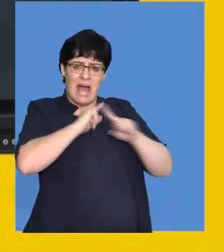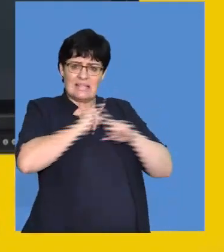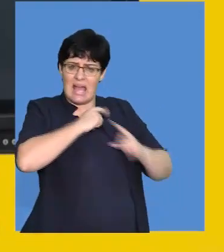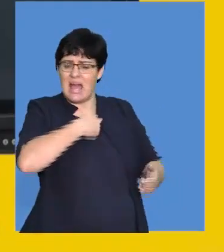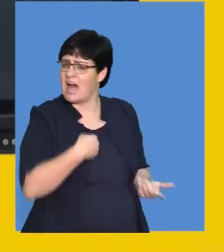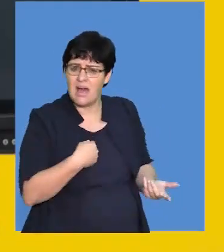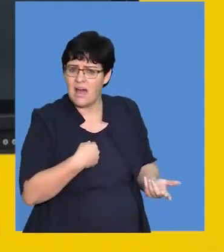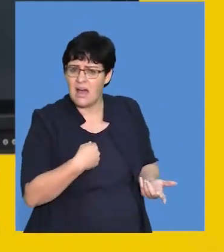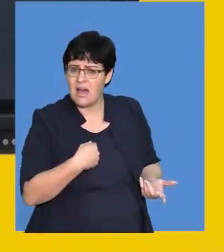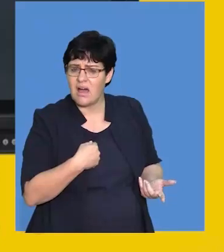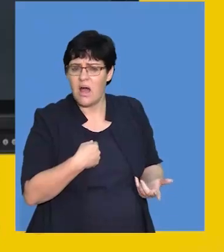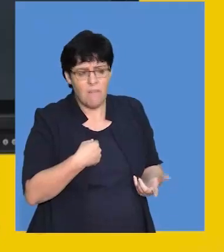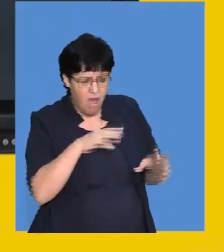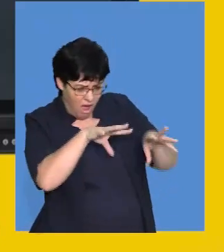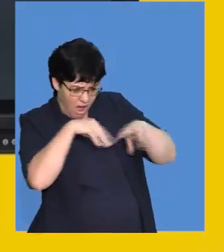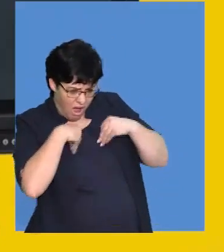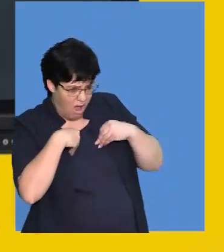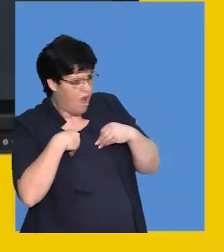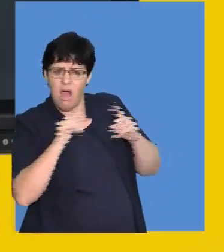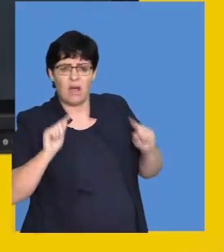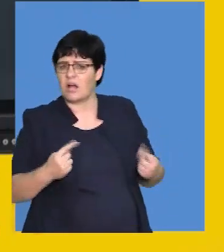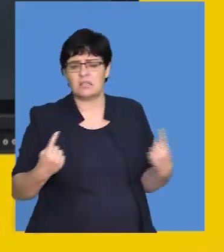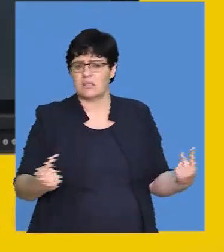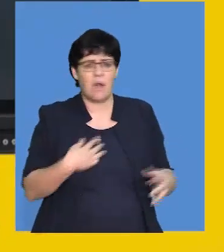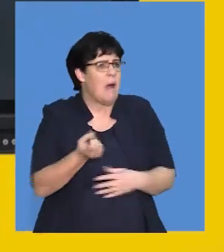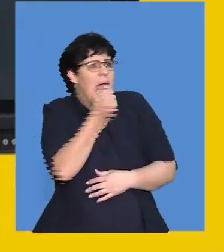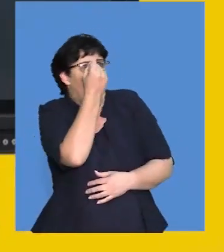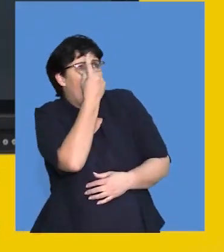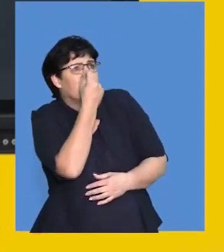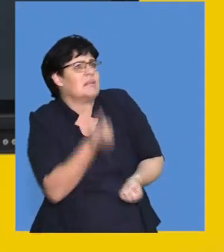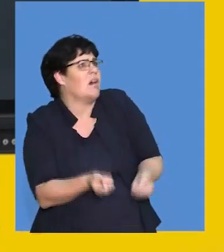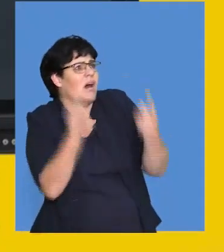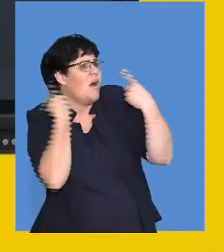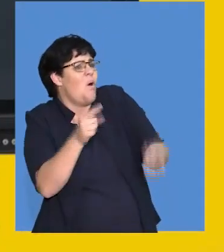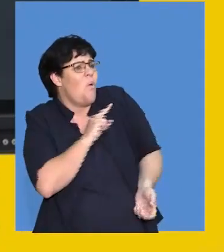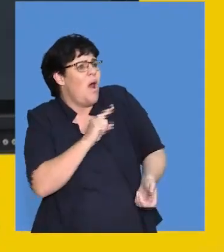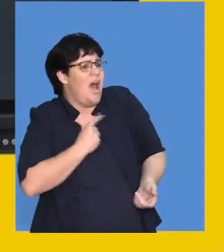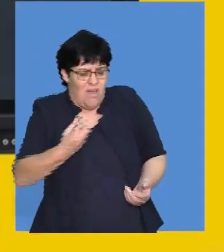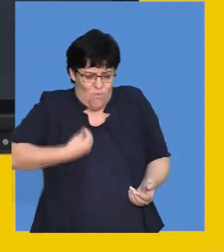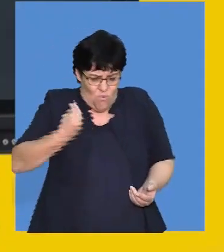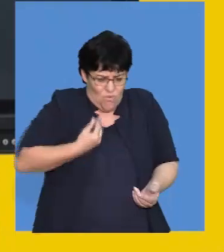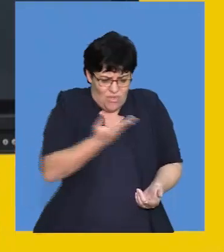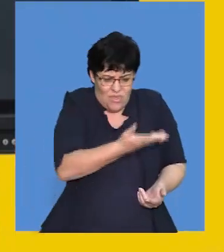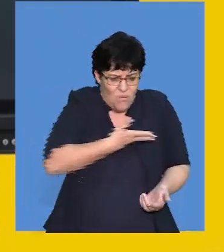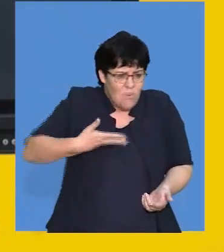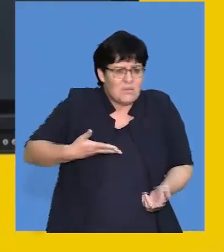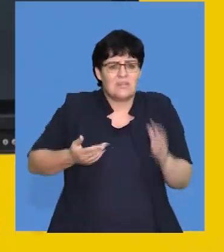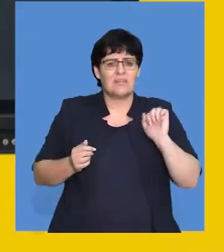cannot fathom, he cannot understand how a young woman of Gertrude's